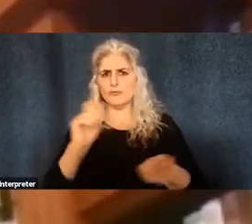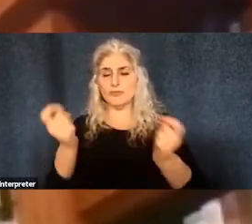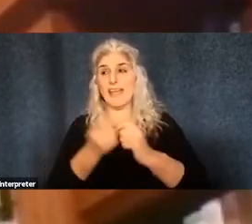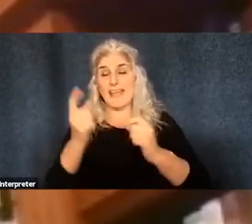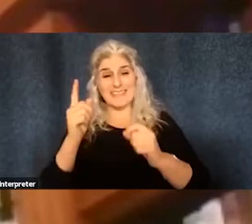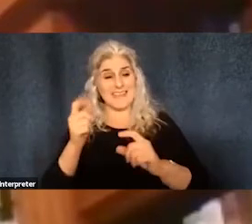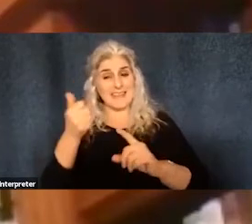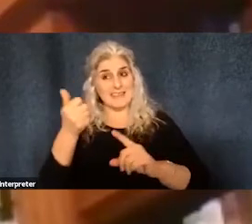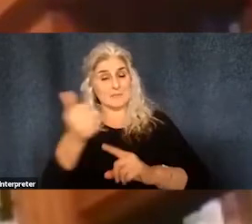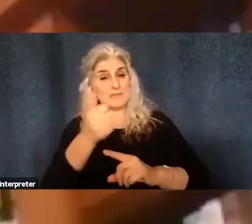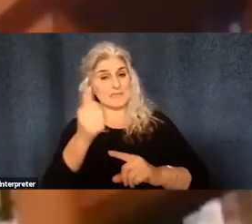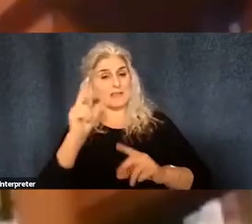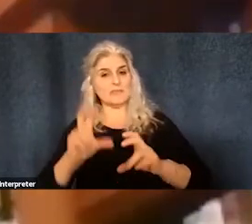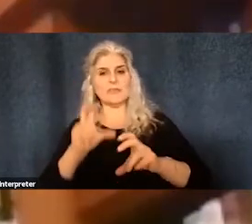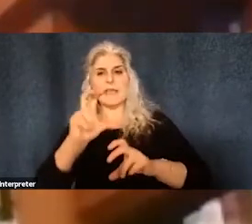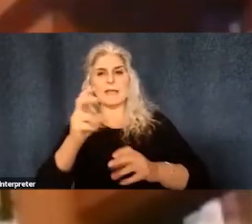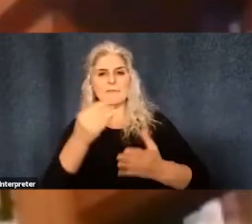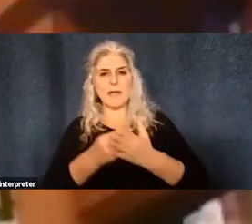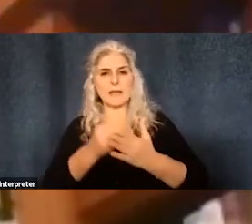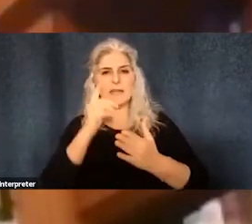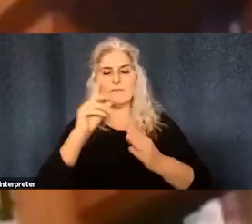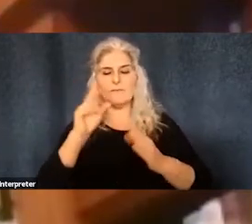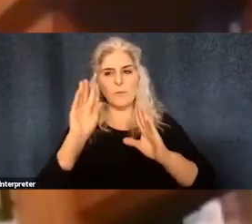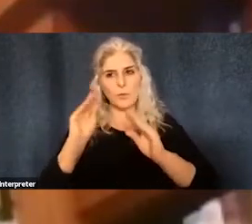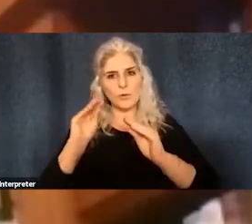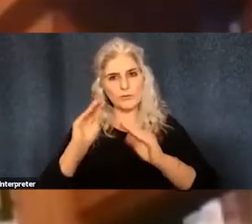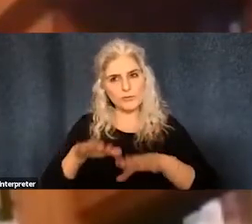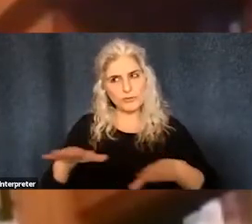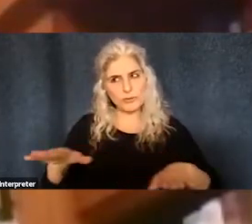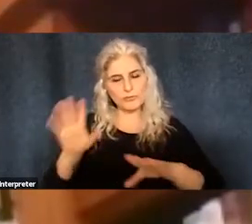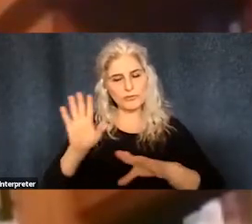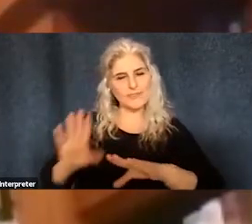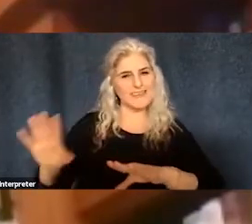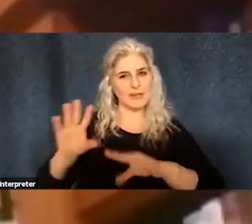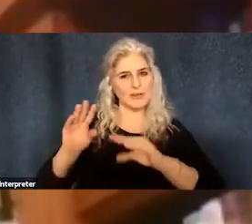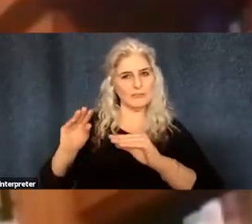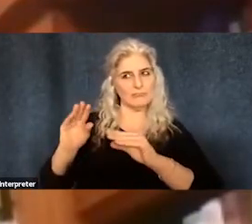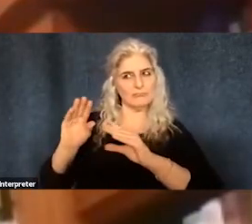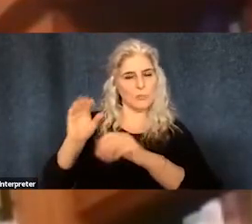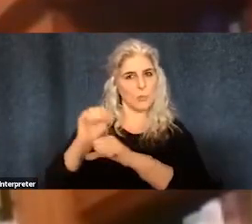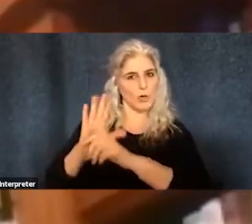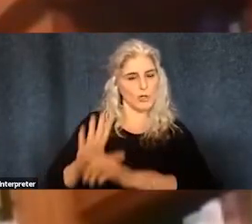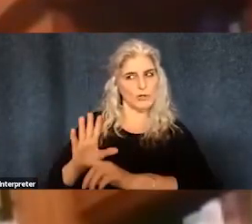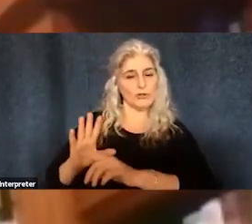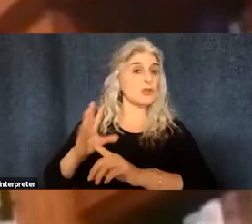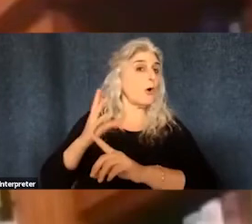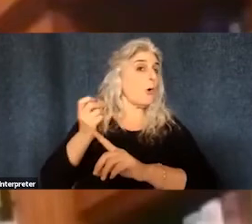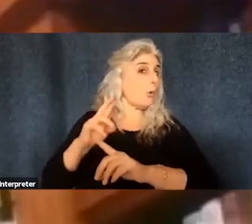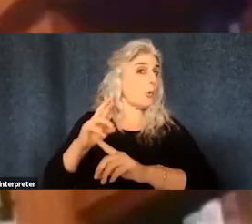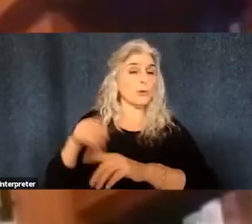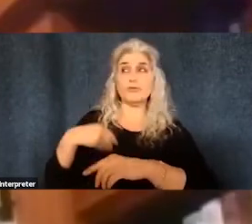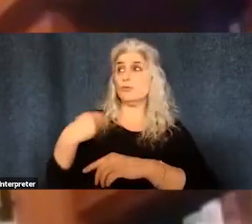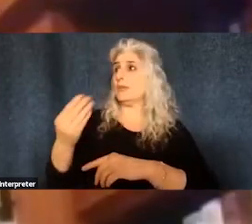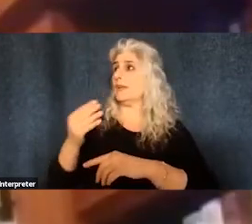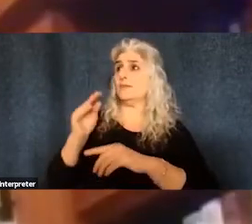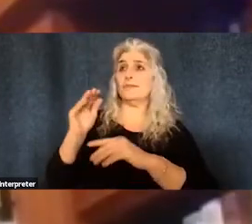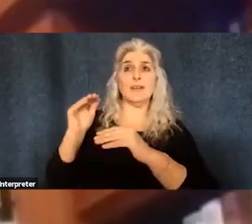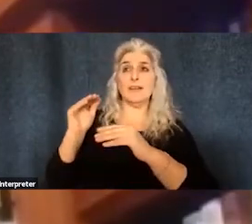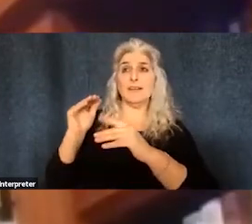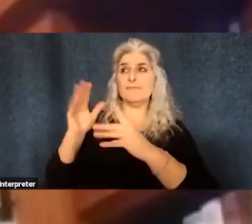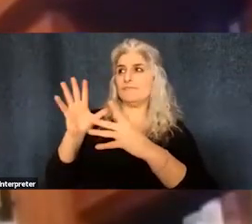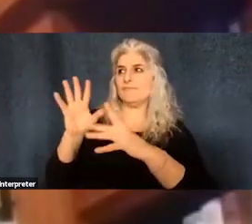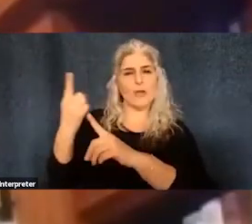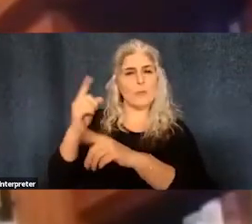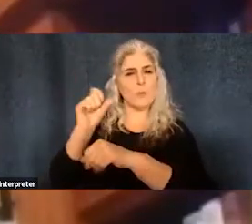for education of the children and or of that worker who needed to get to the next rung. So I think